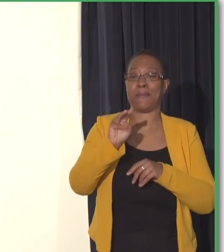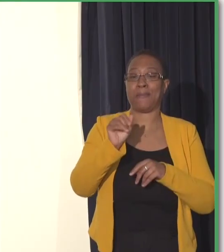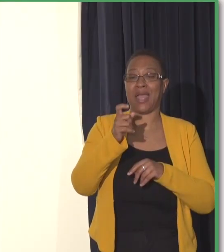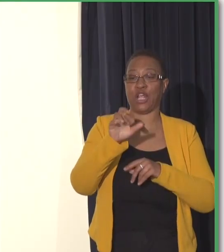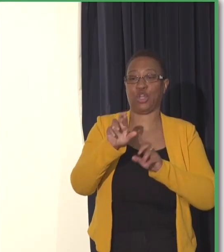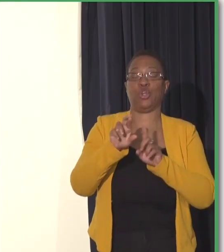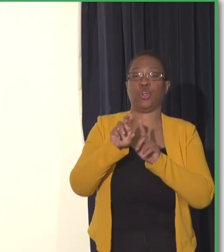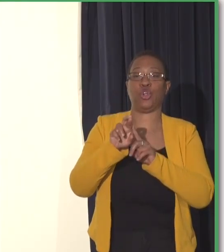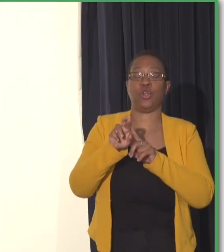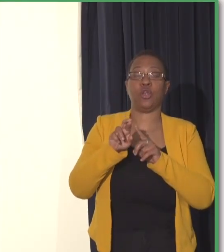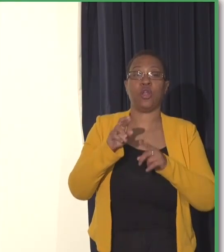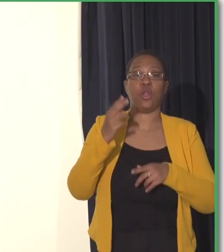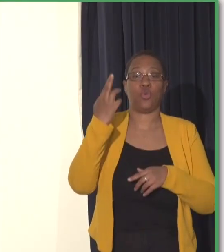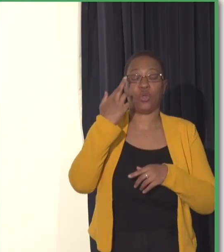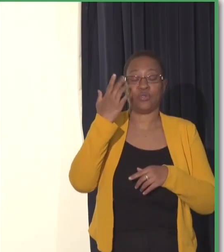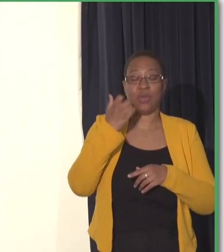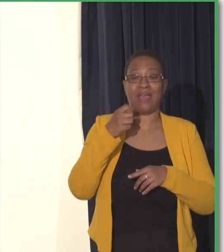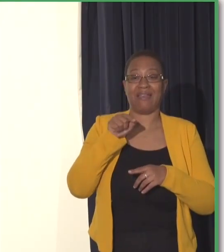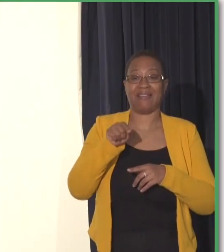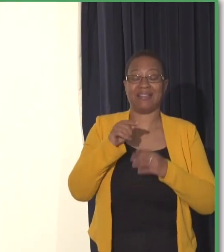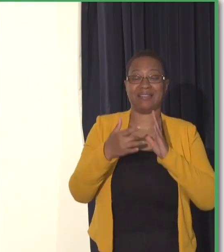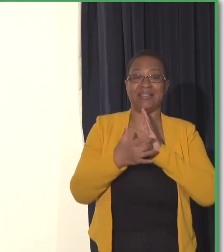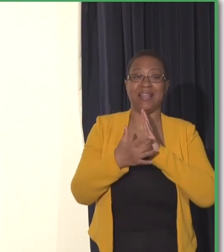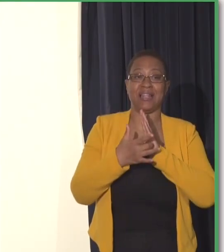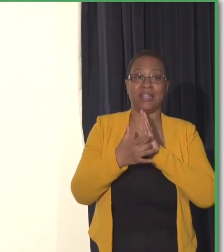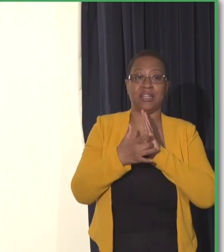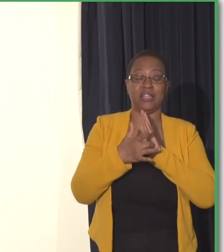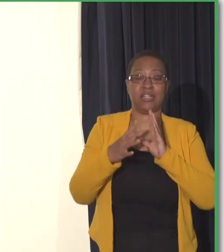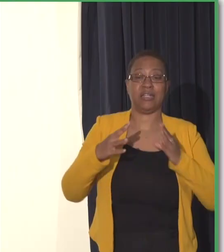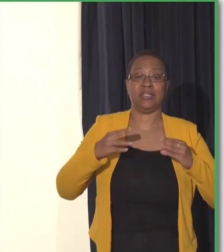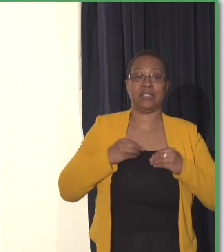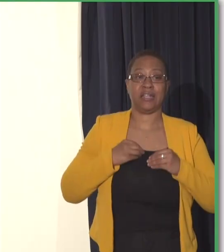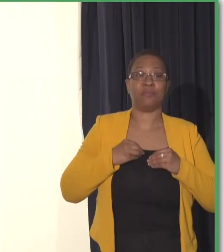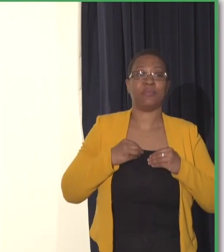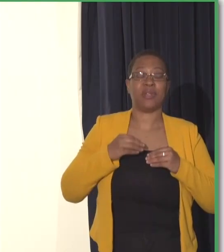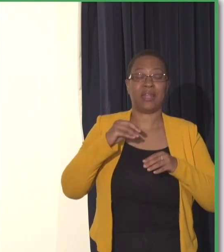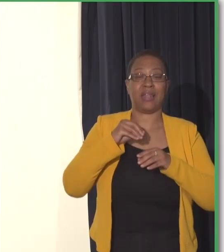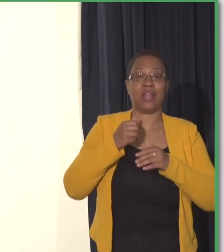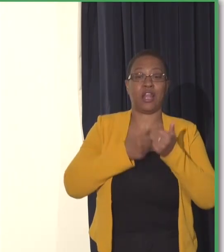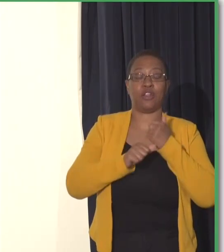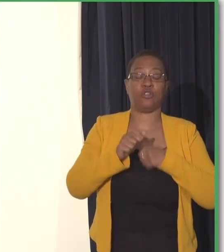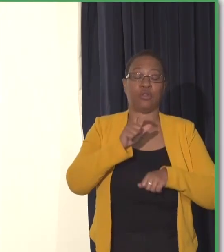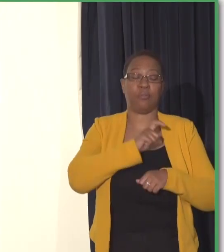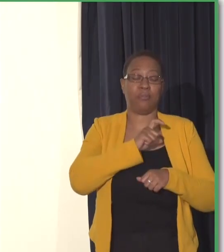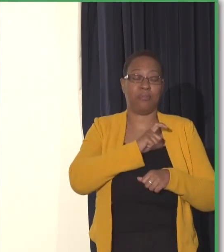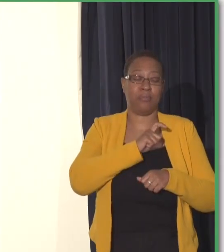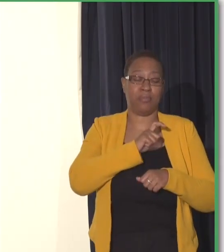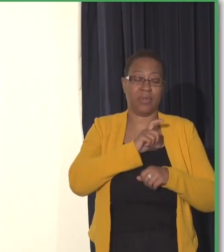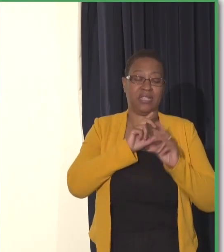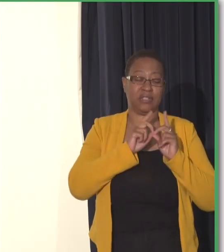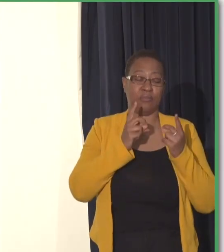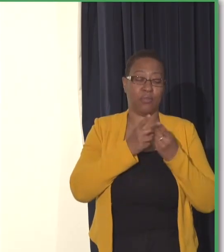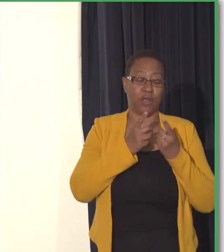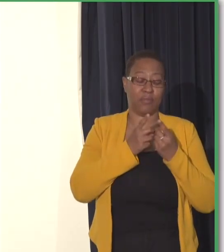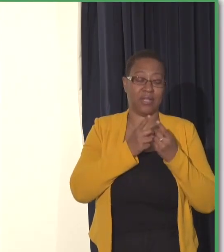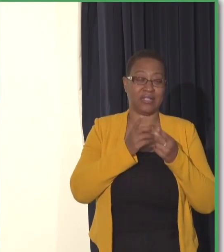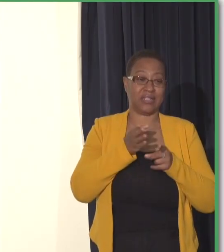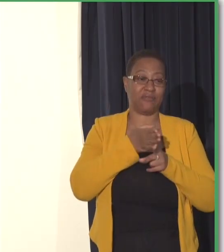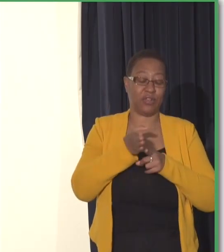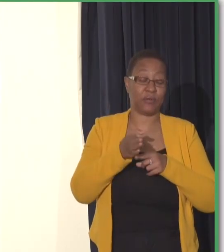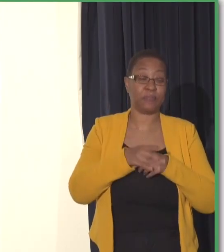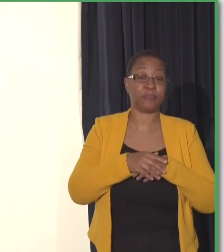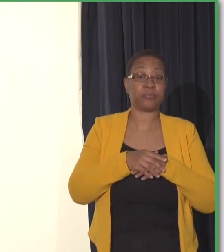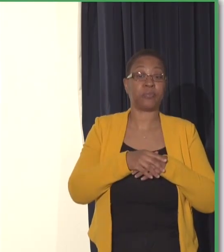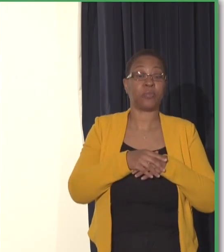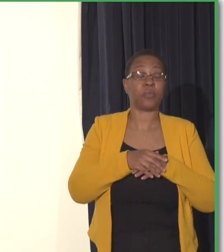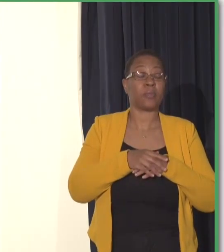the premise of why taser technology is accepted in the police industry is because the studies have shown that